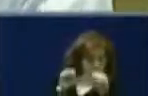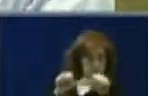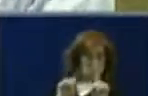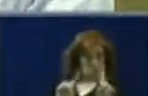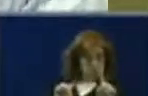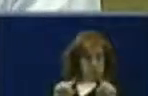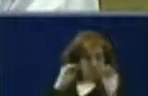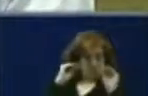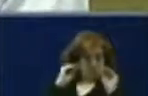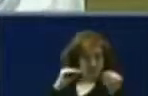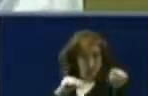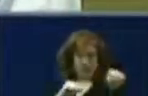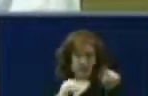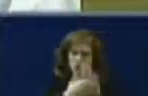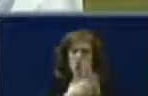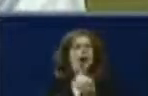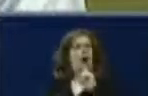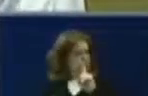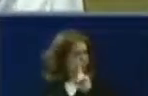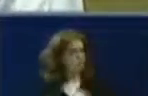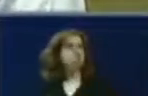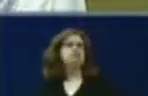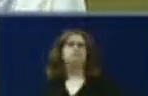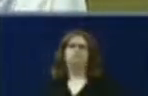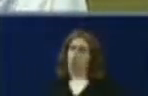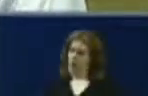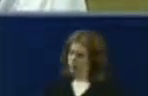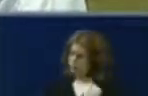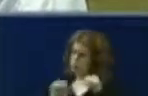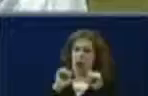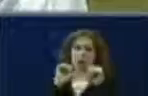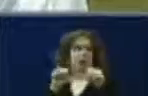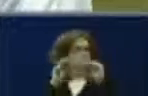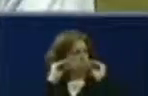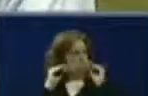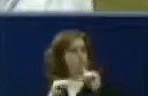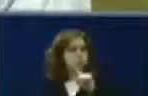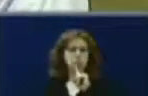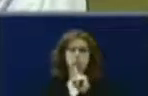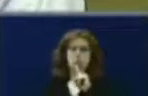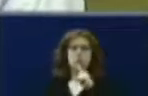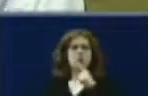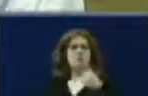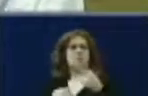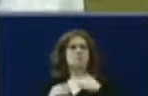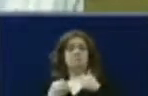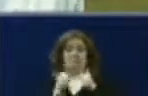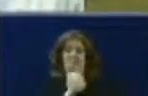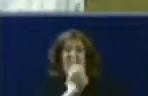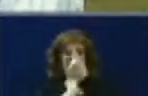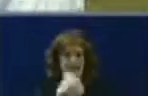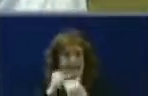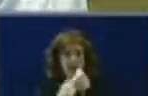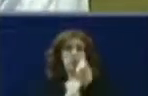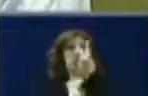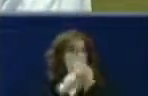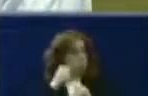Daniels Academy? Yes, sure. I'll continue. And I'll continue past this year into another